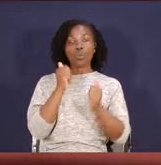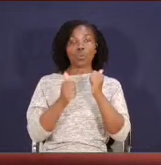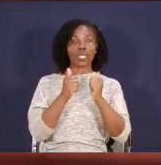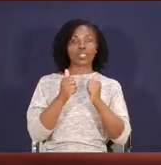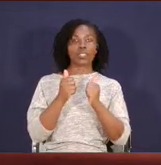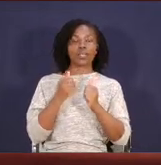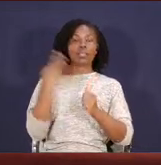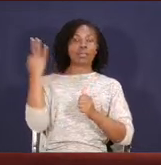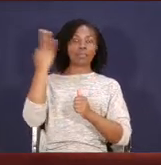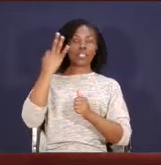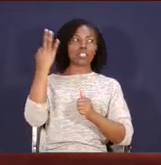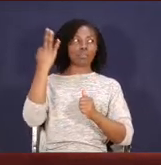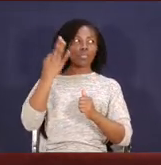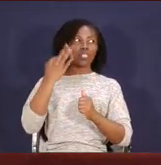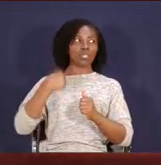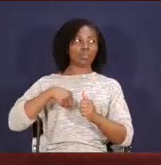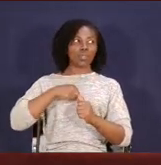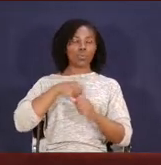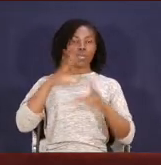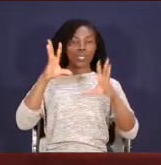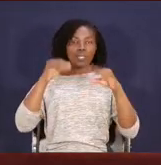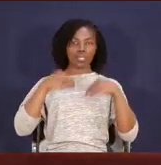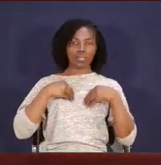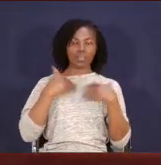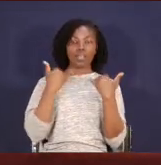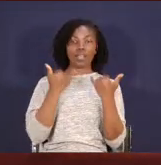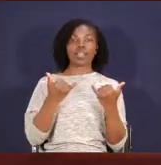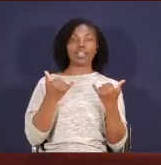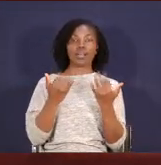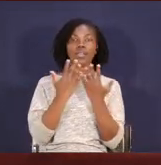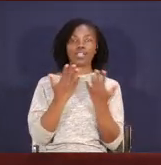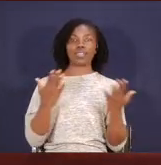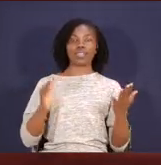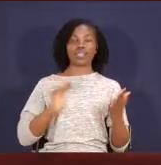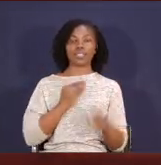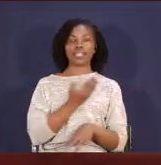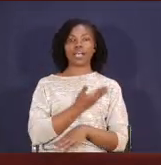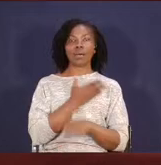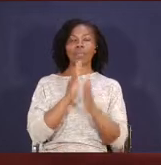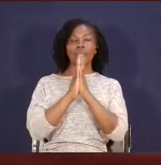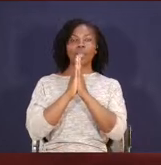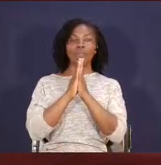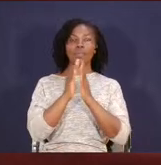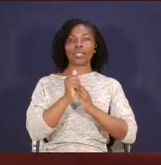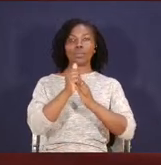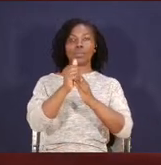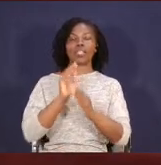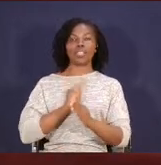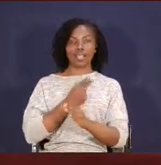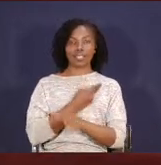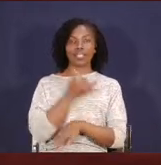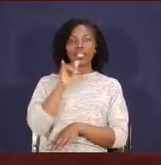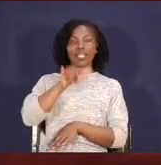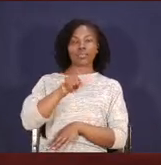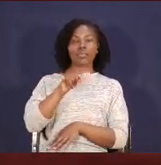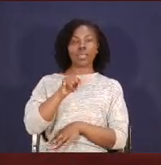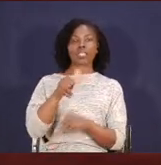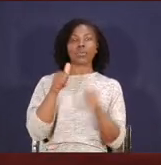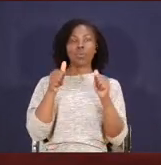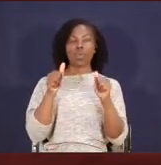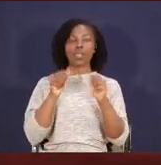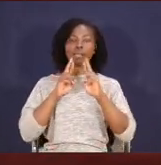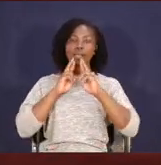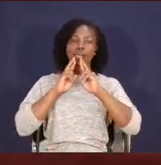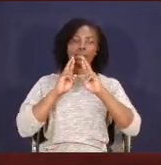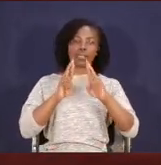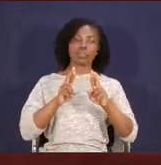us. Now it is in our hands. And my God, I pray that you will lead us into that appropriate response.